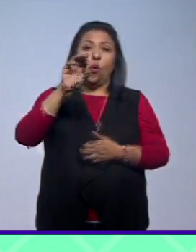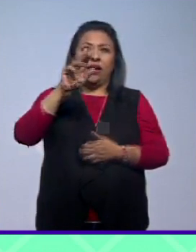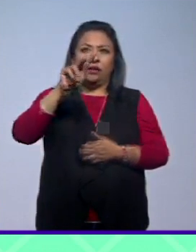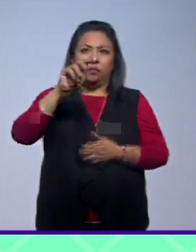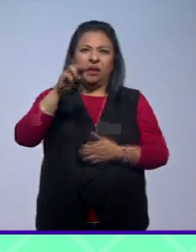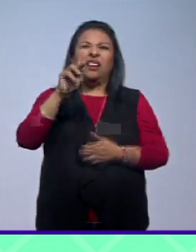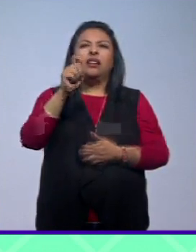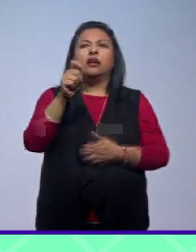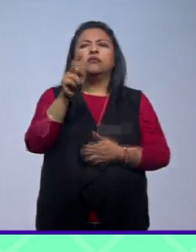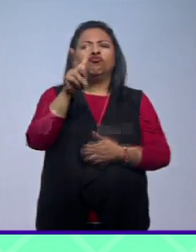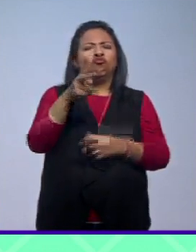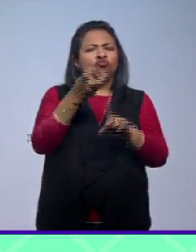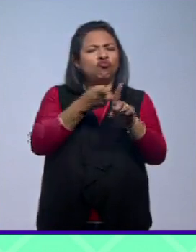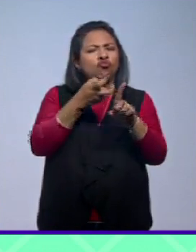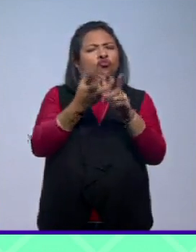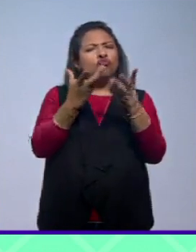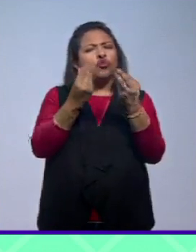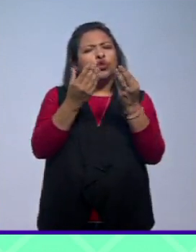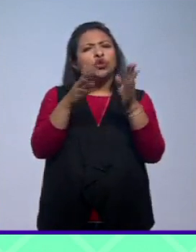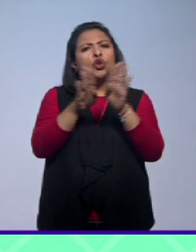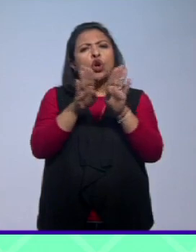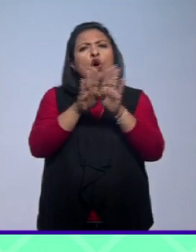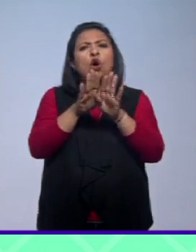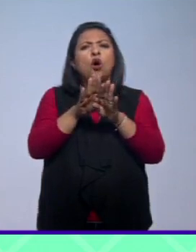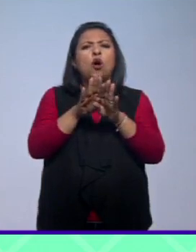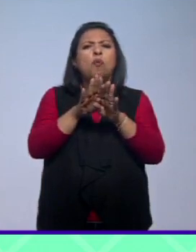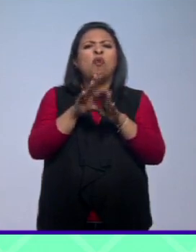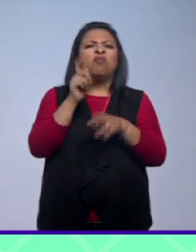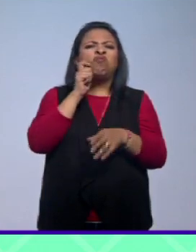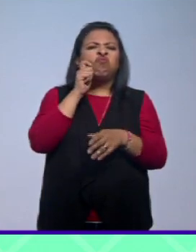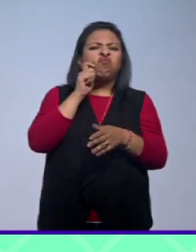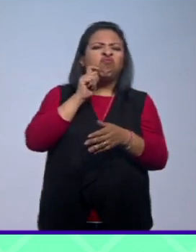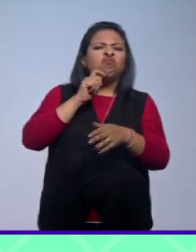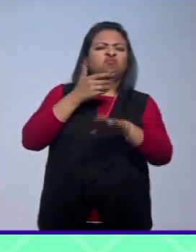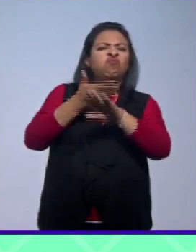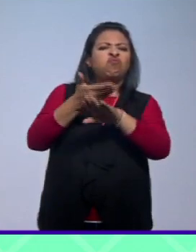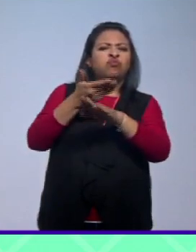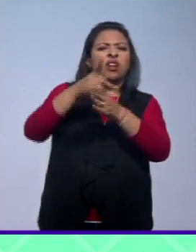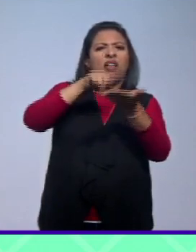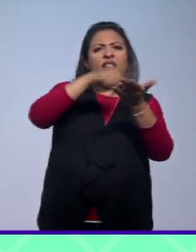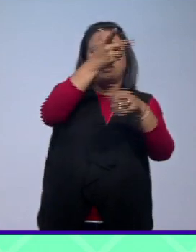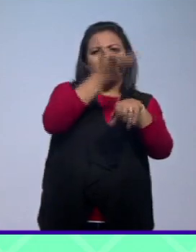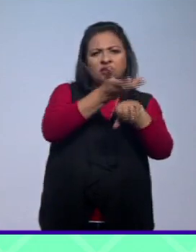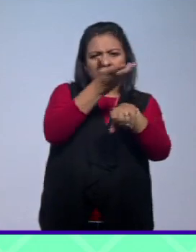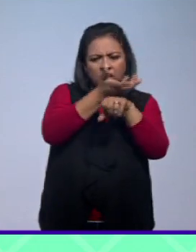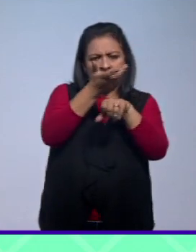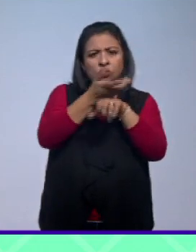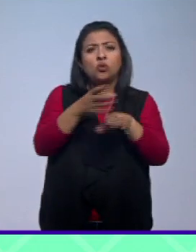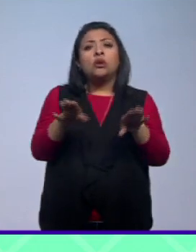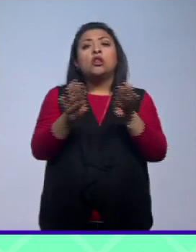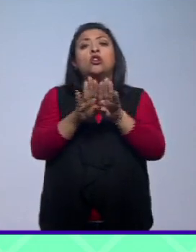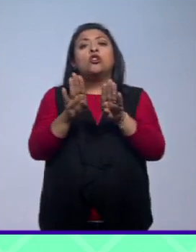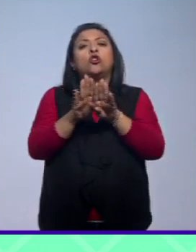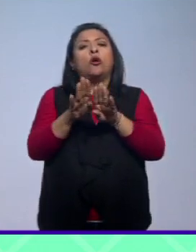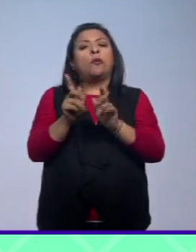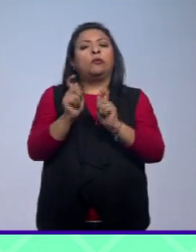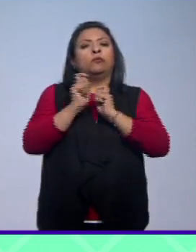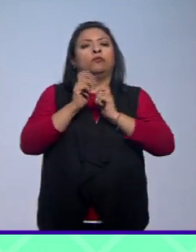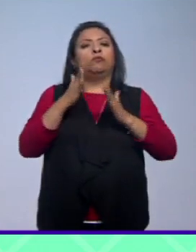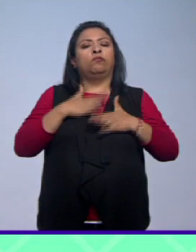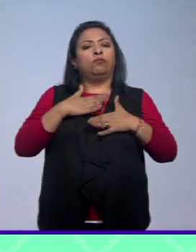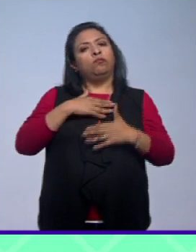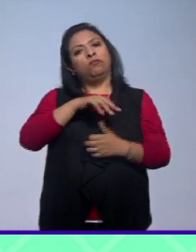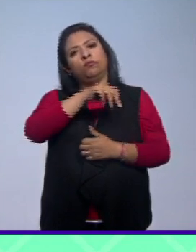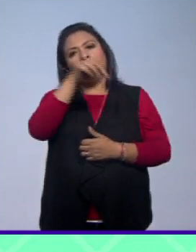de una forma muy crítica acerca del racismo de cómo se vive dentro de los Estados Unidos y cómo lo ejercen sobre otros